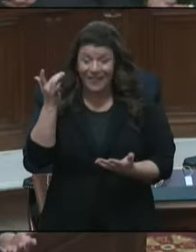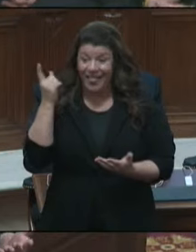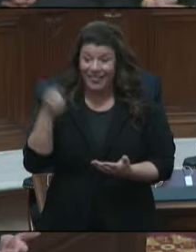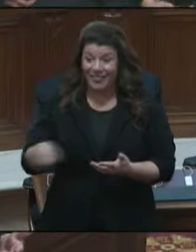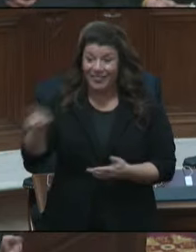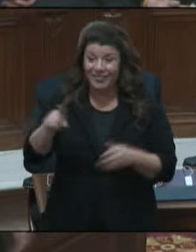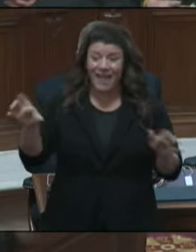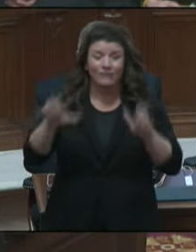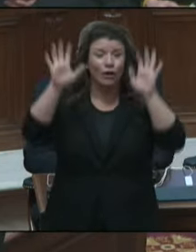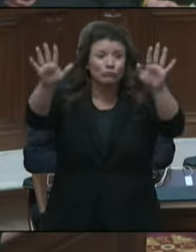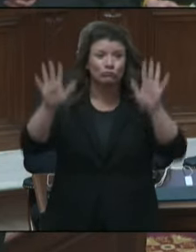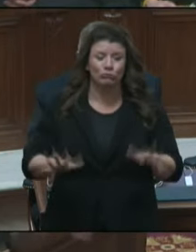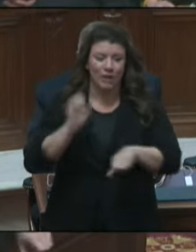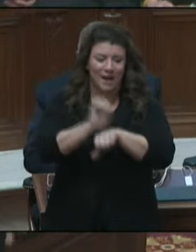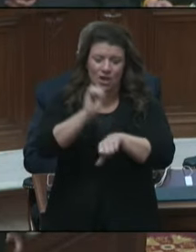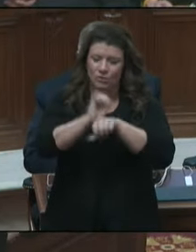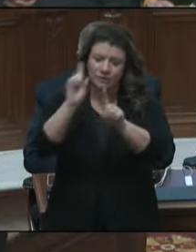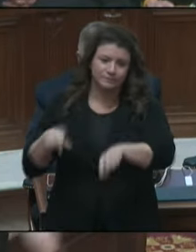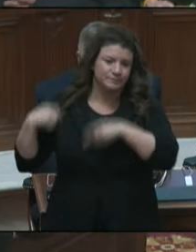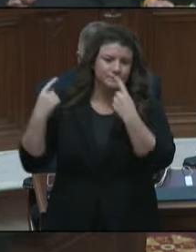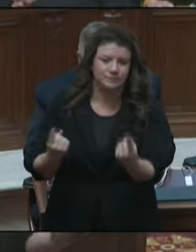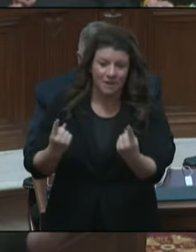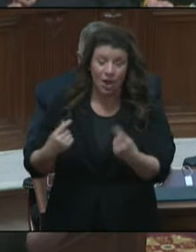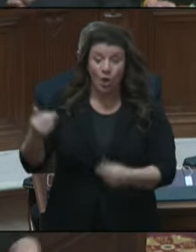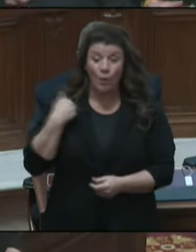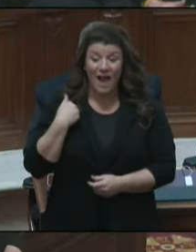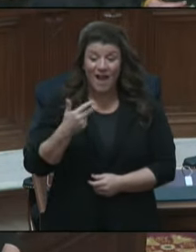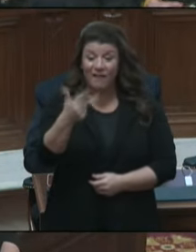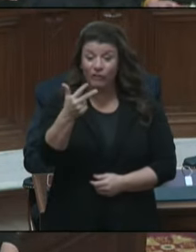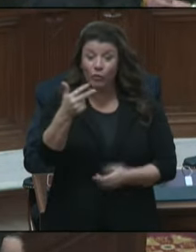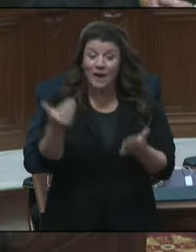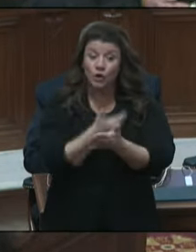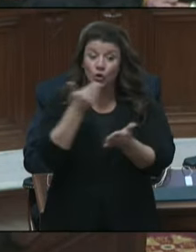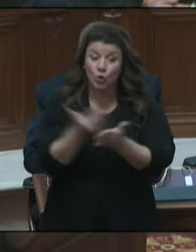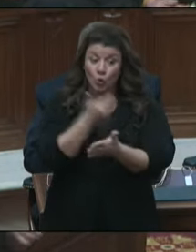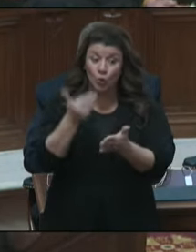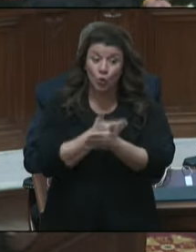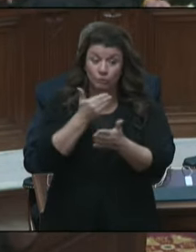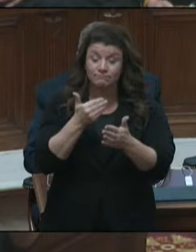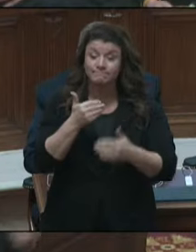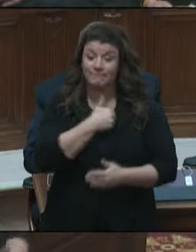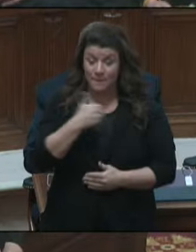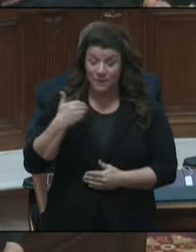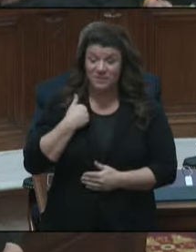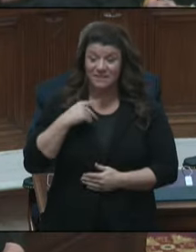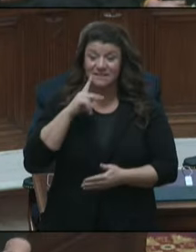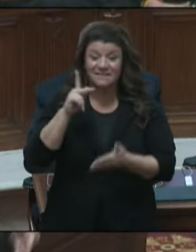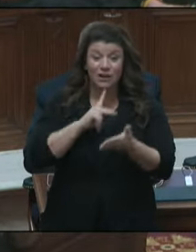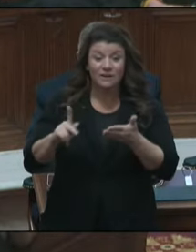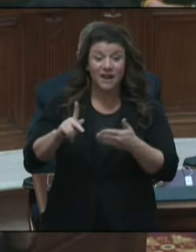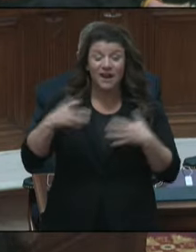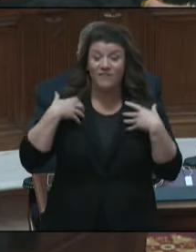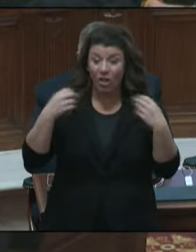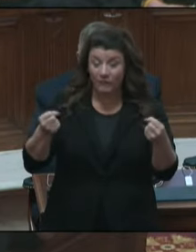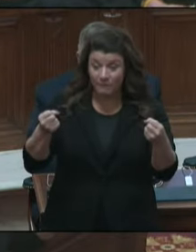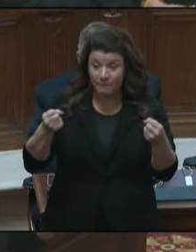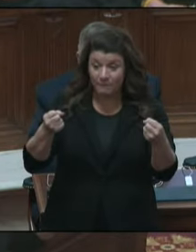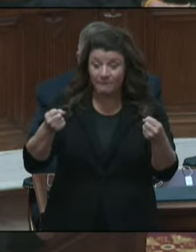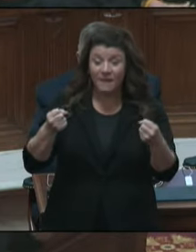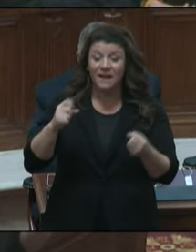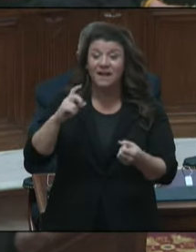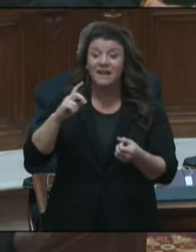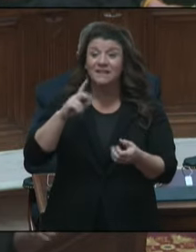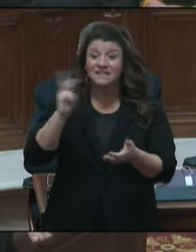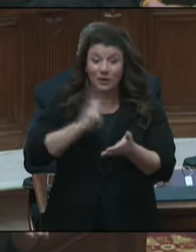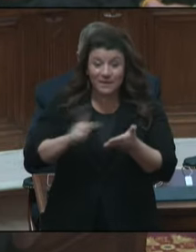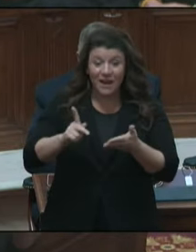work that they do all the time. You know, we have three new secretaries, the Secretary of Health, the